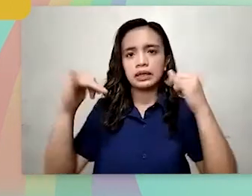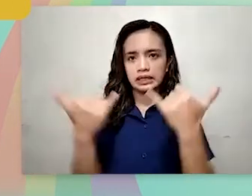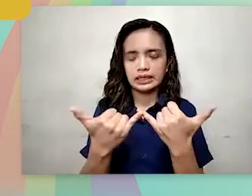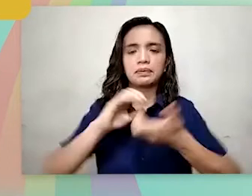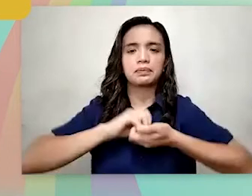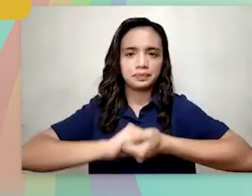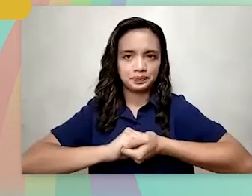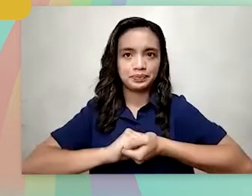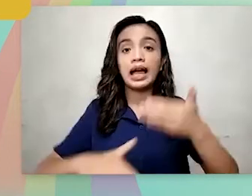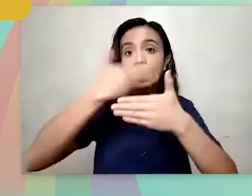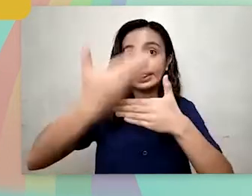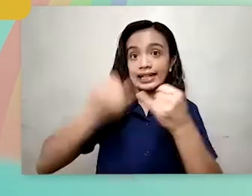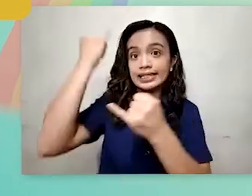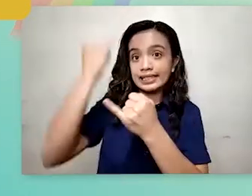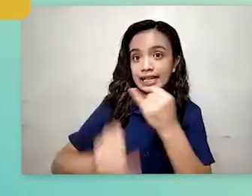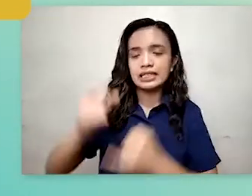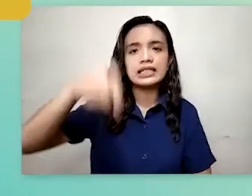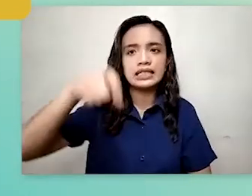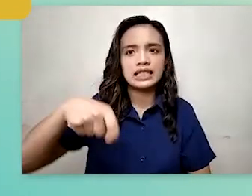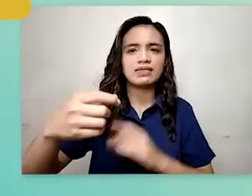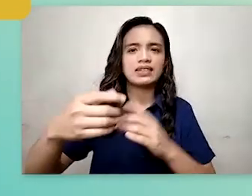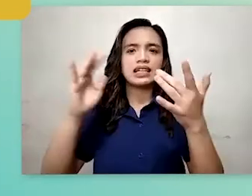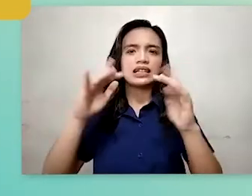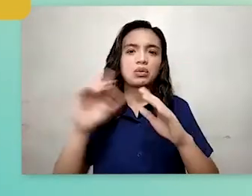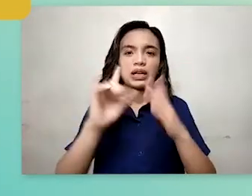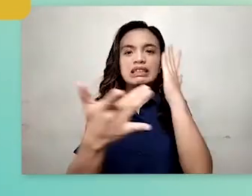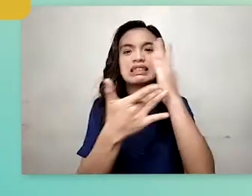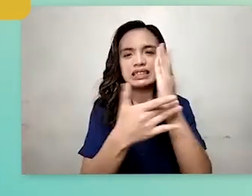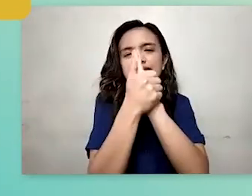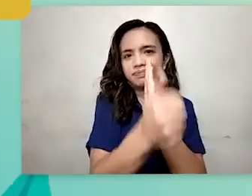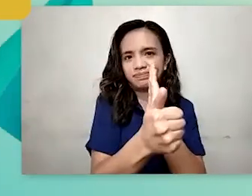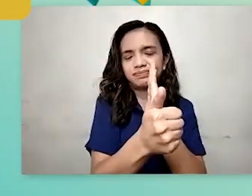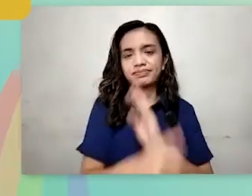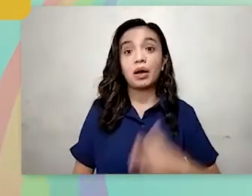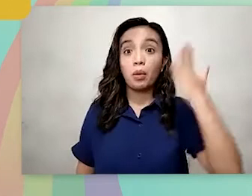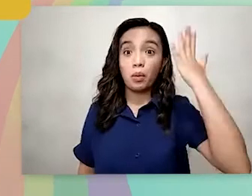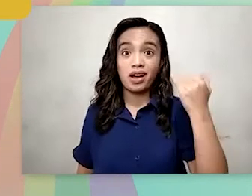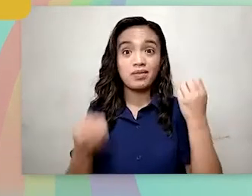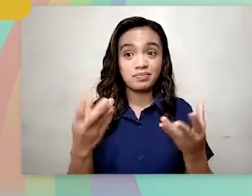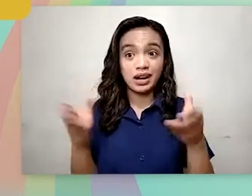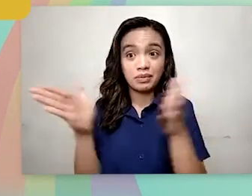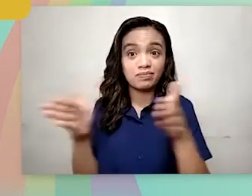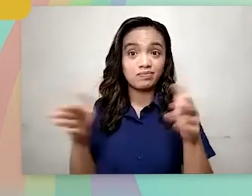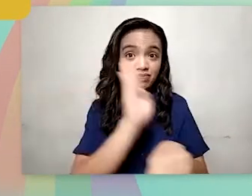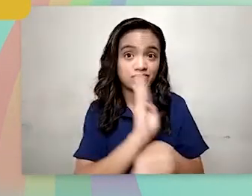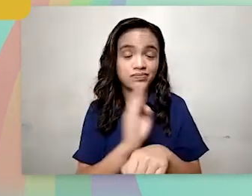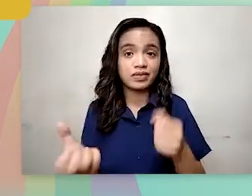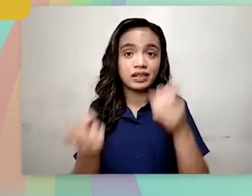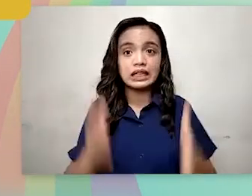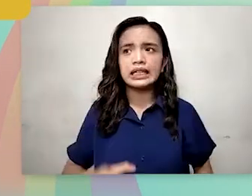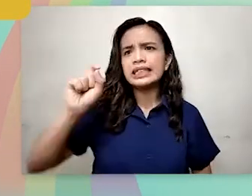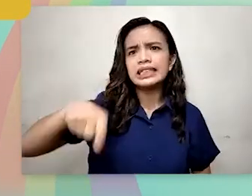of companies and organizations and partnerships. And then finally, we need technical skills, because